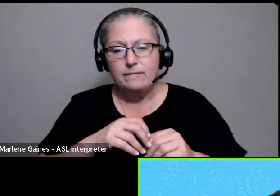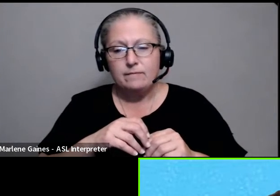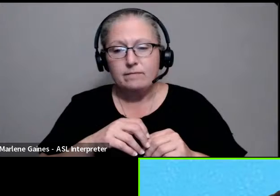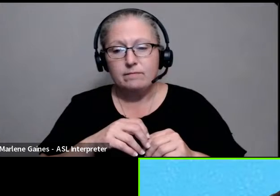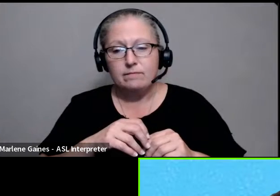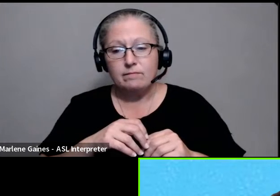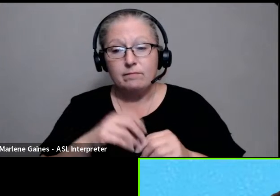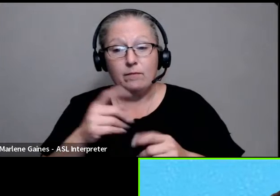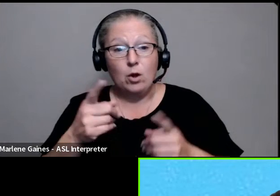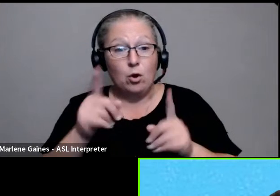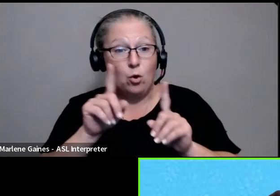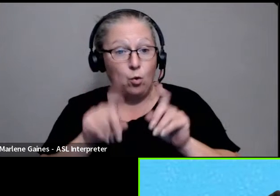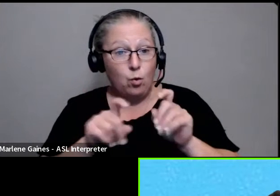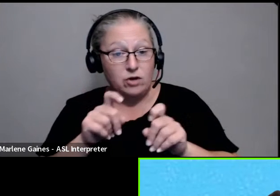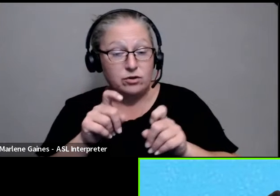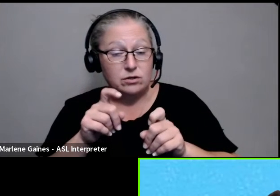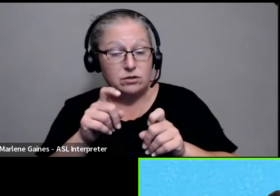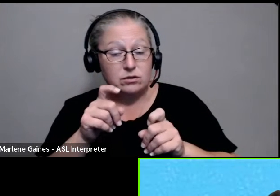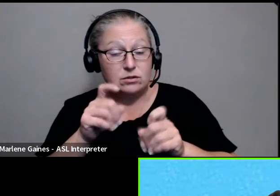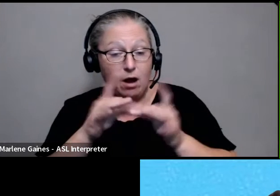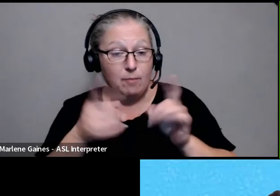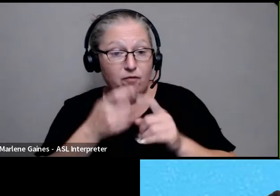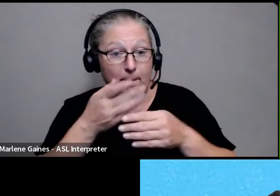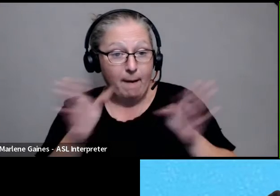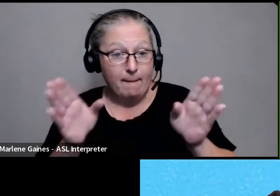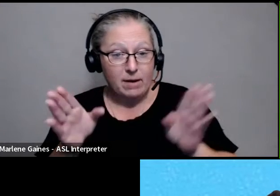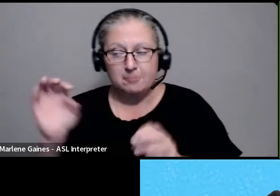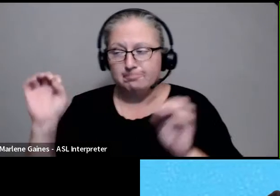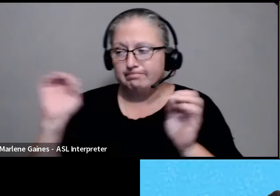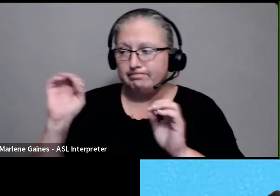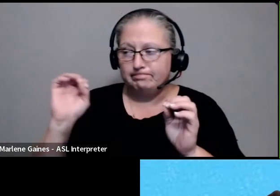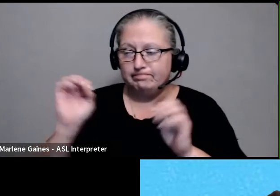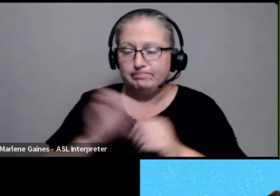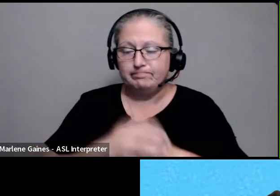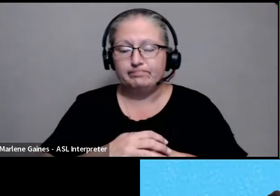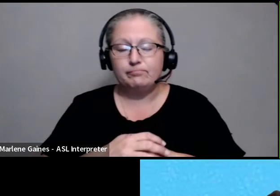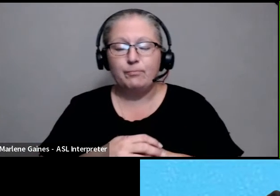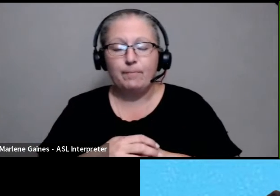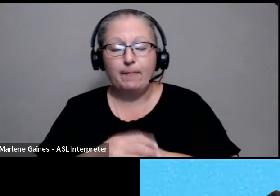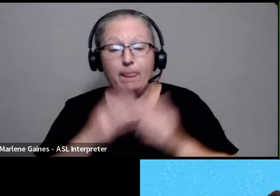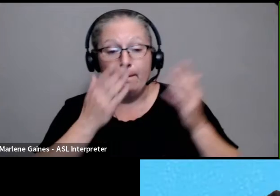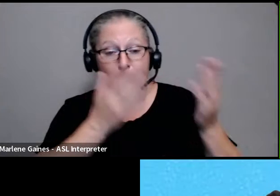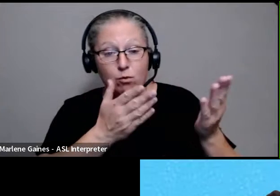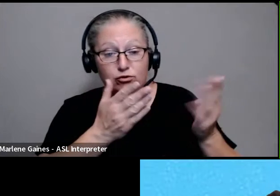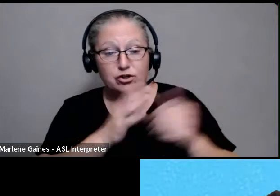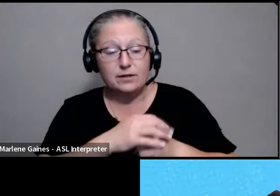Okay, are there any questions or comments from the public? There are none. Okay, can I have a motion?